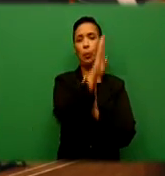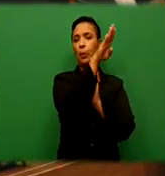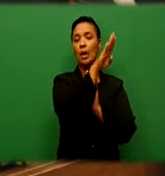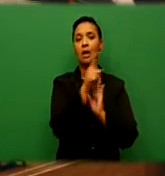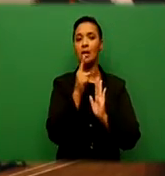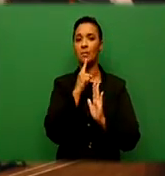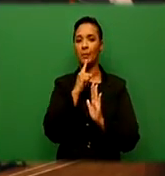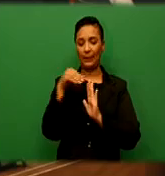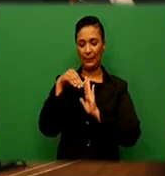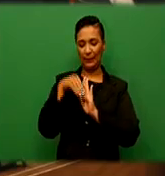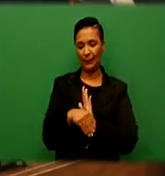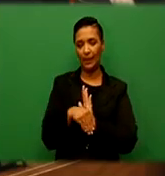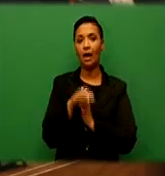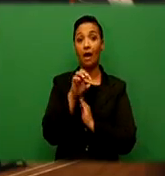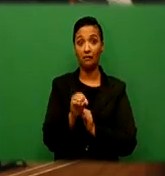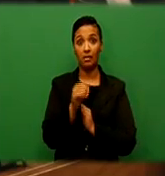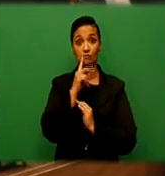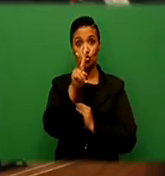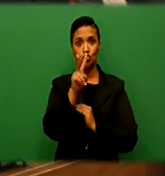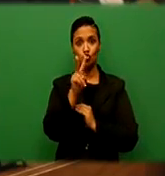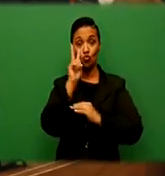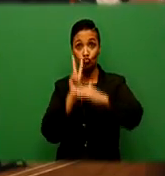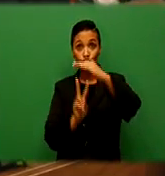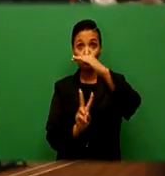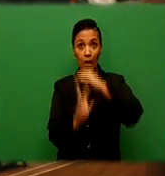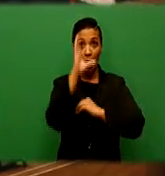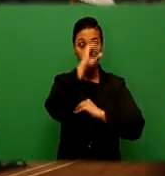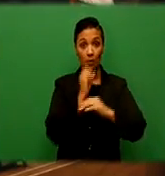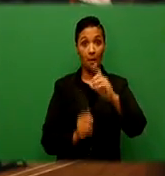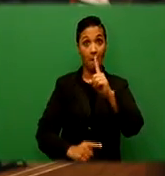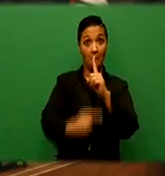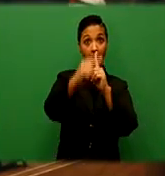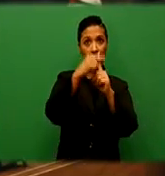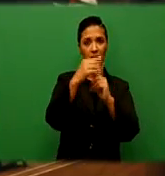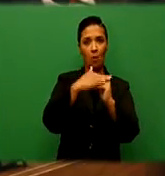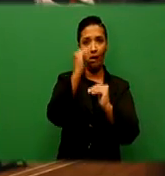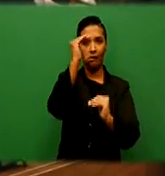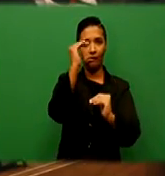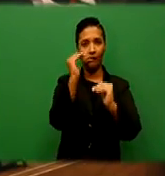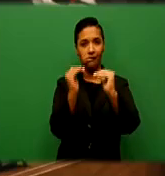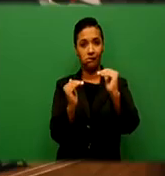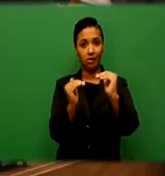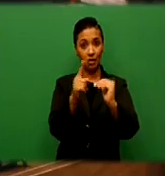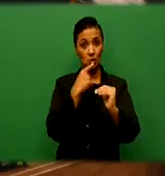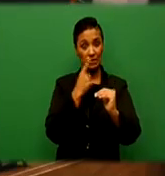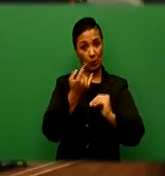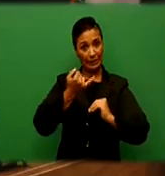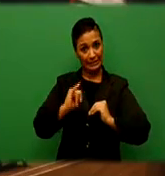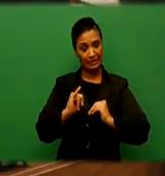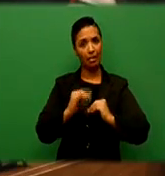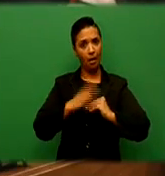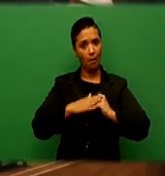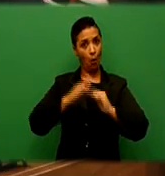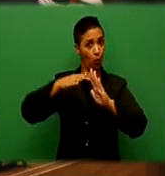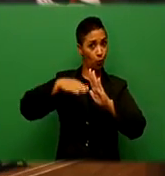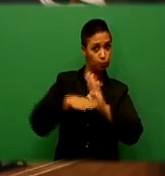inflation is, your forecast is starting to come down a bit, can you still say we're still in a hiking cycle